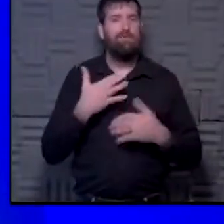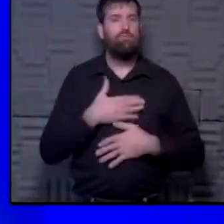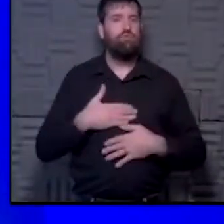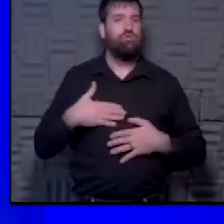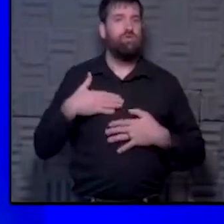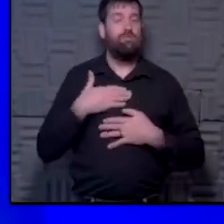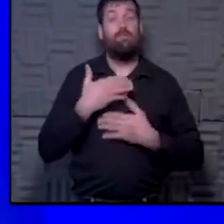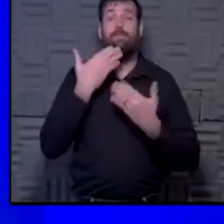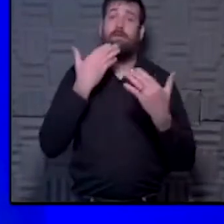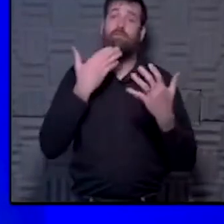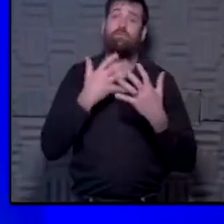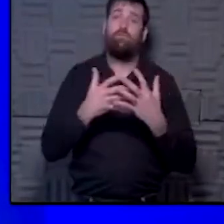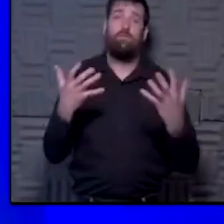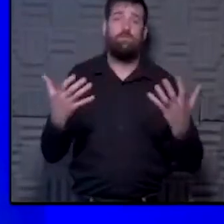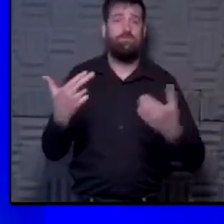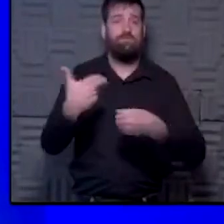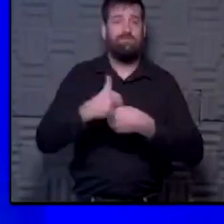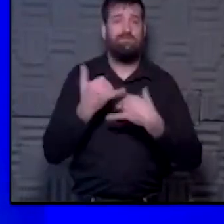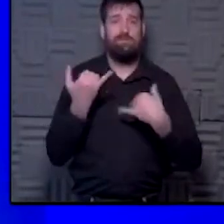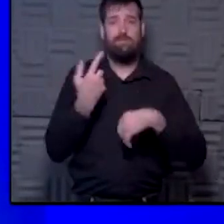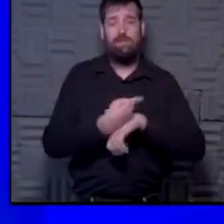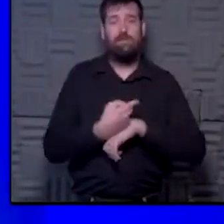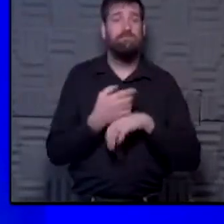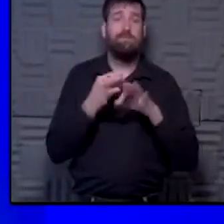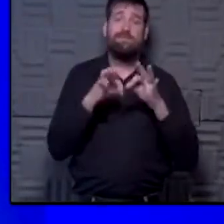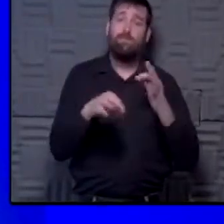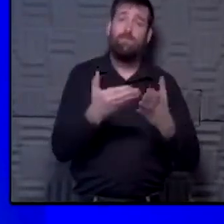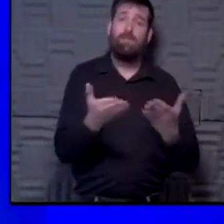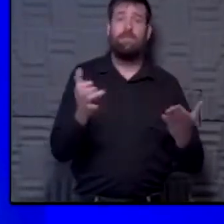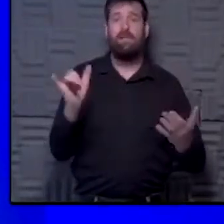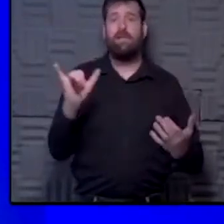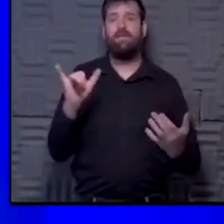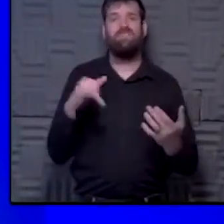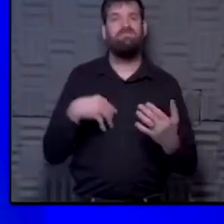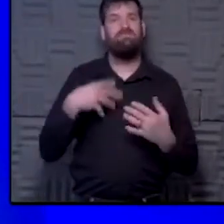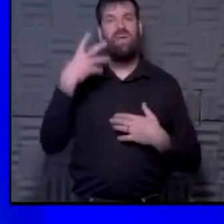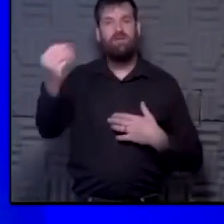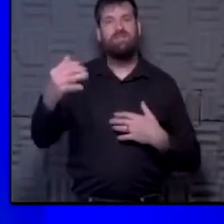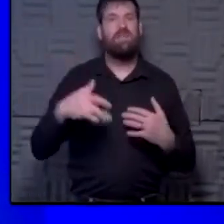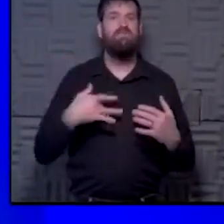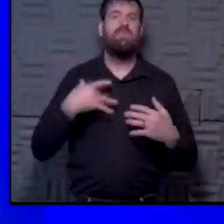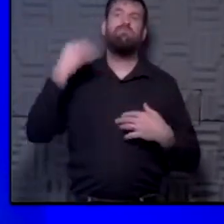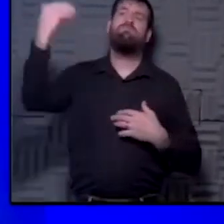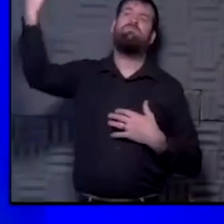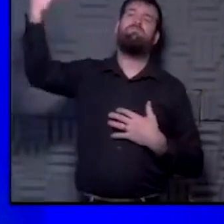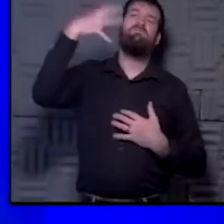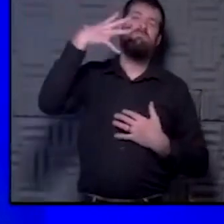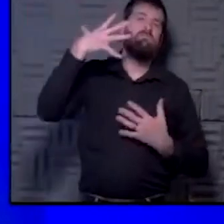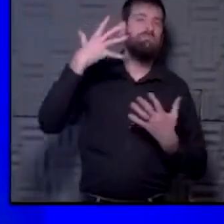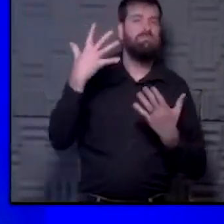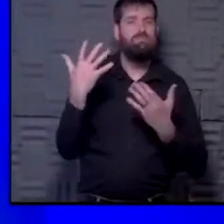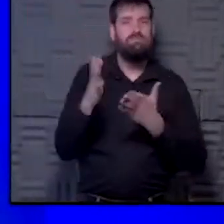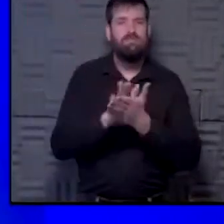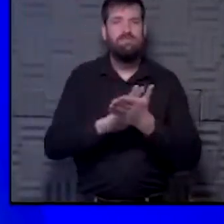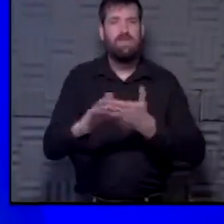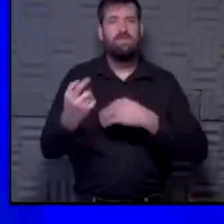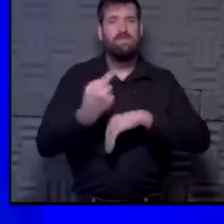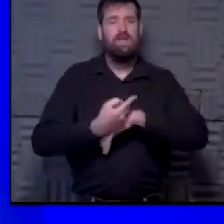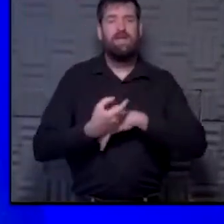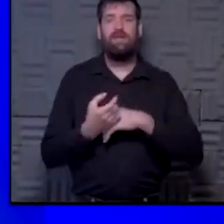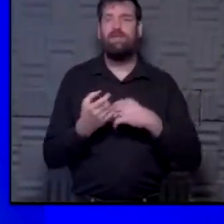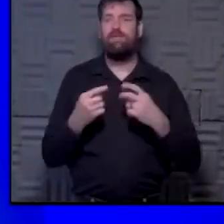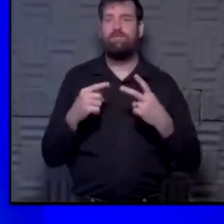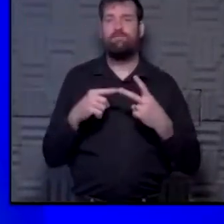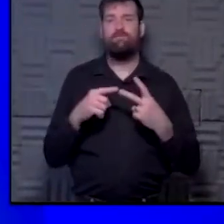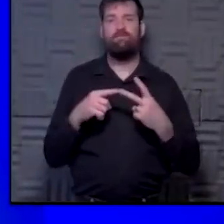you so much for being on the show today. And whether it's the simple things like just getting outside and feeling the sun on your face today on a nice day, or